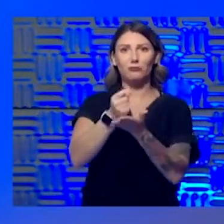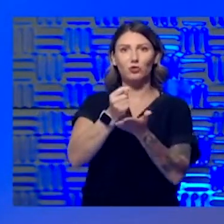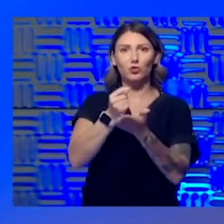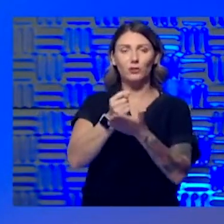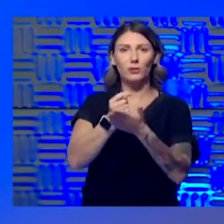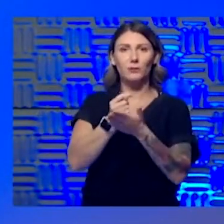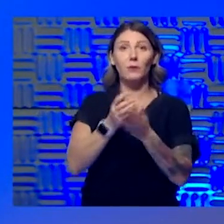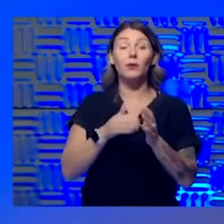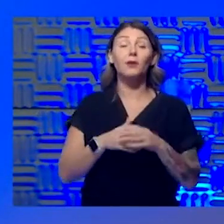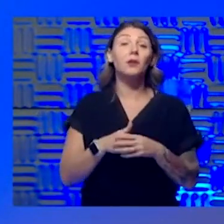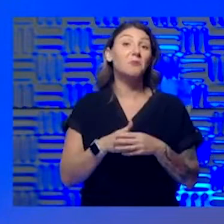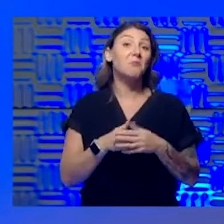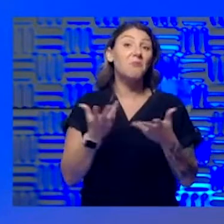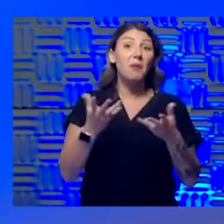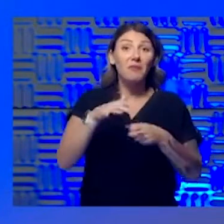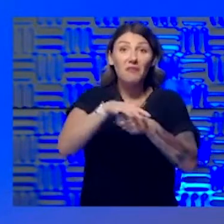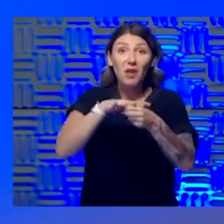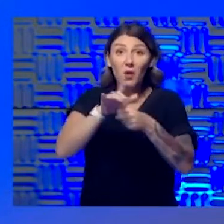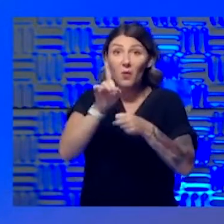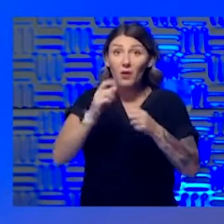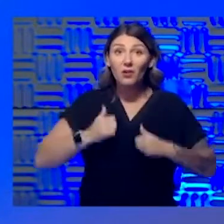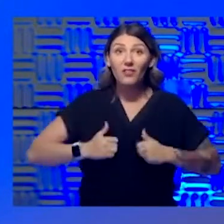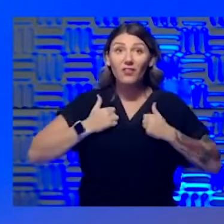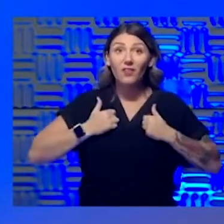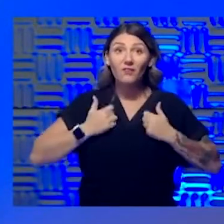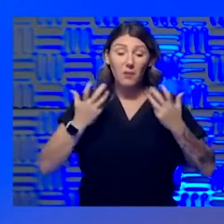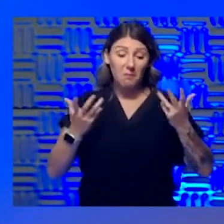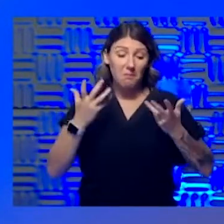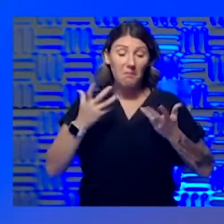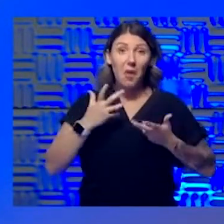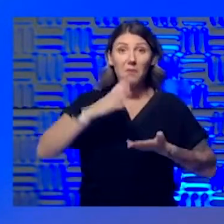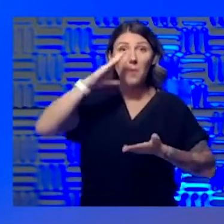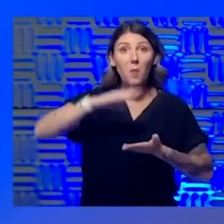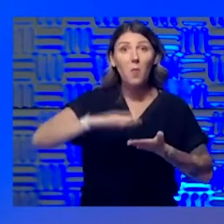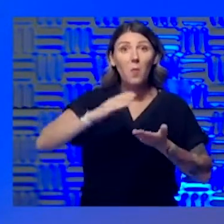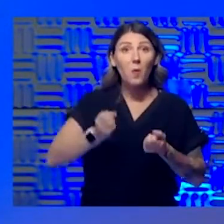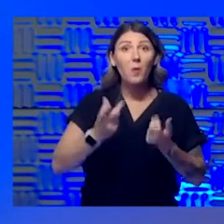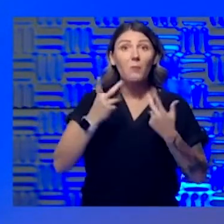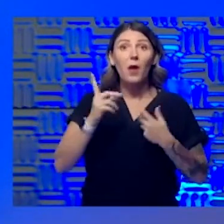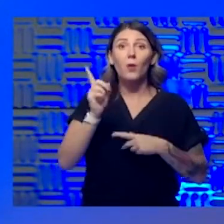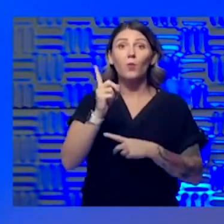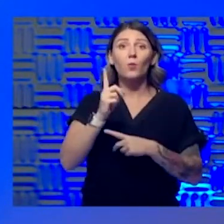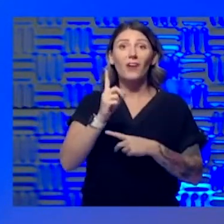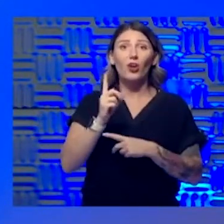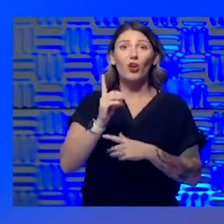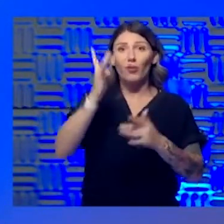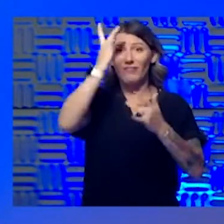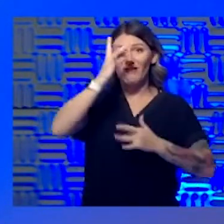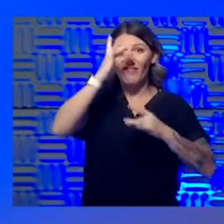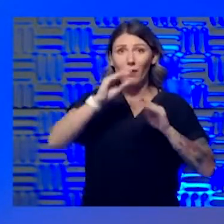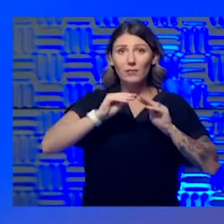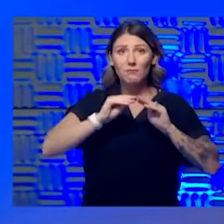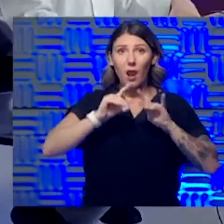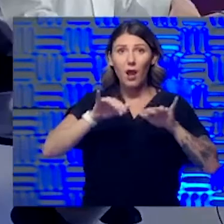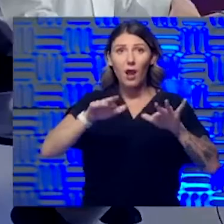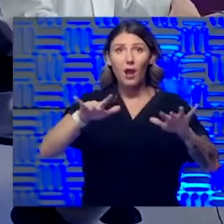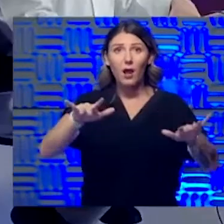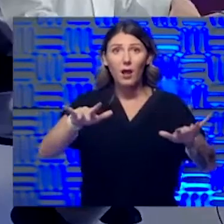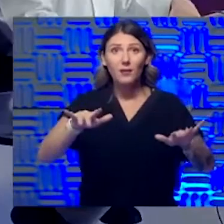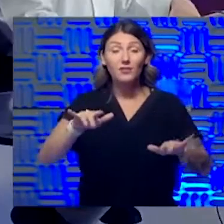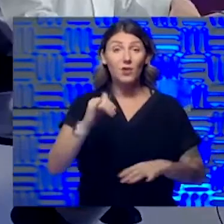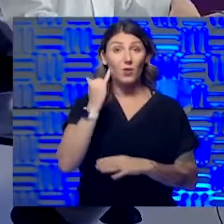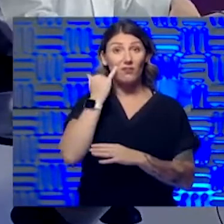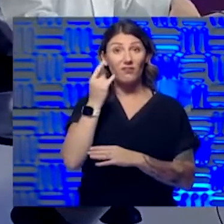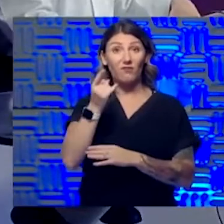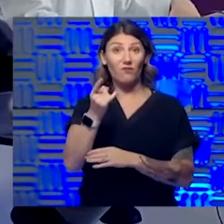may be at the lowest amount of circulating virus in the community, so there's that to consider. So if you're going to fly, this would be the time